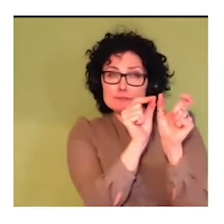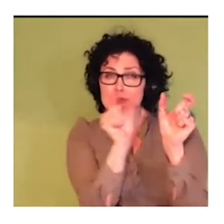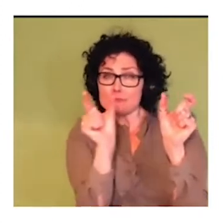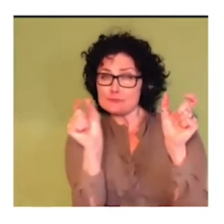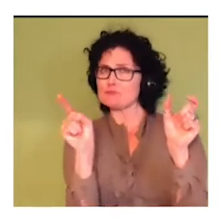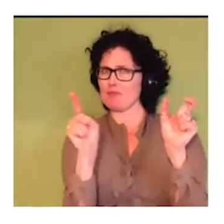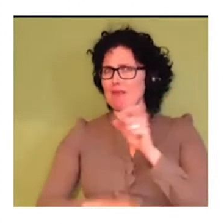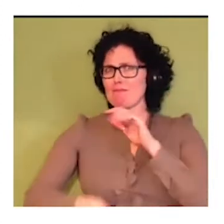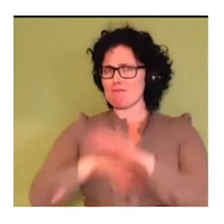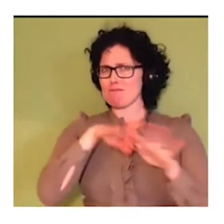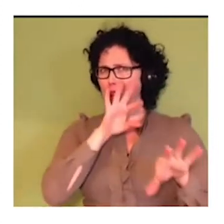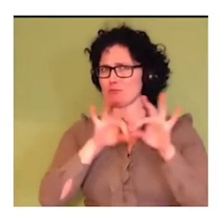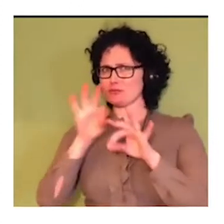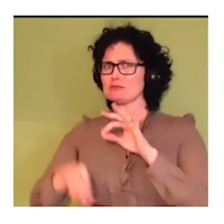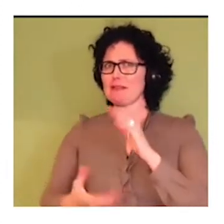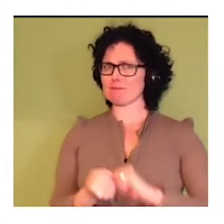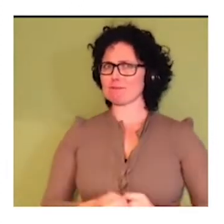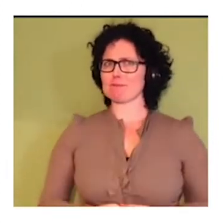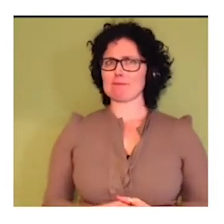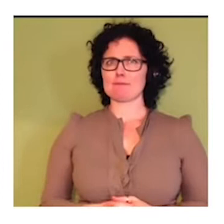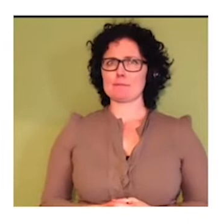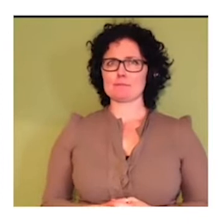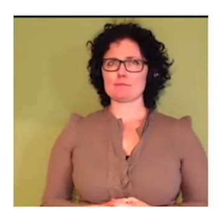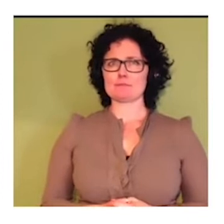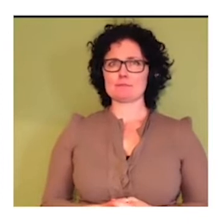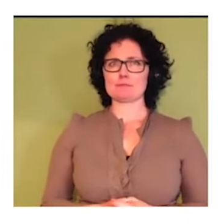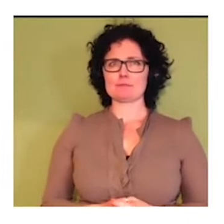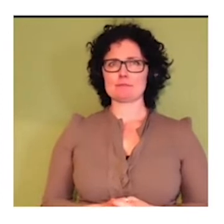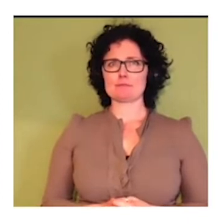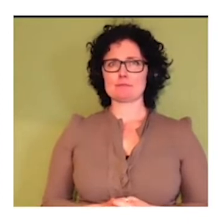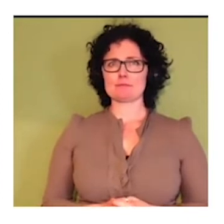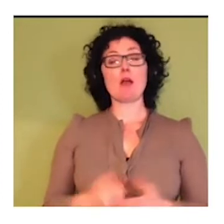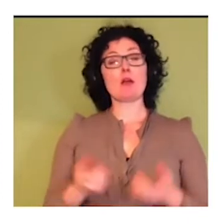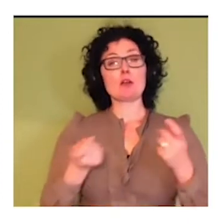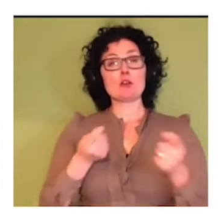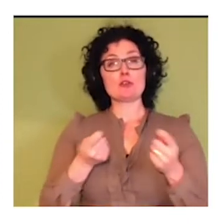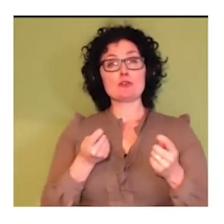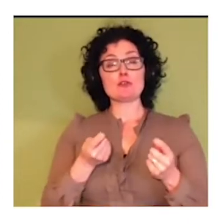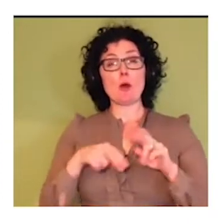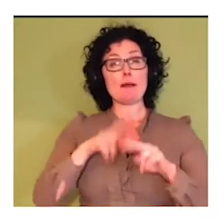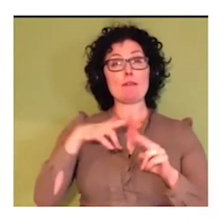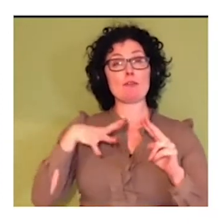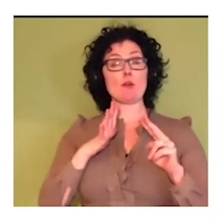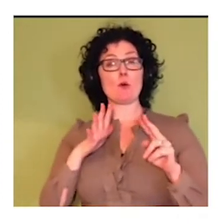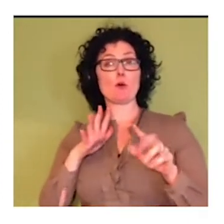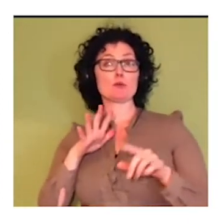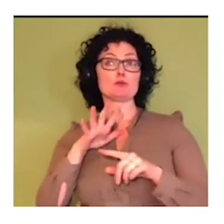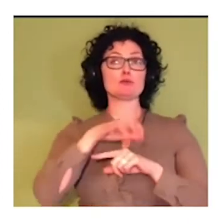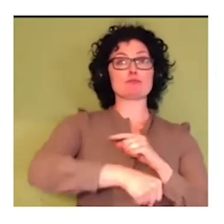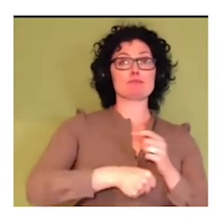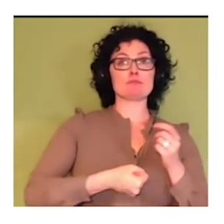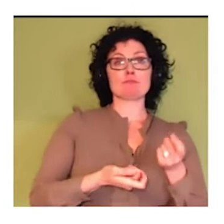comprehensive. We also have control over whether we want to override the publisher settings for